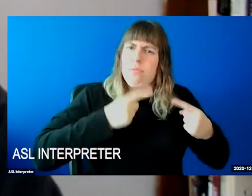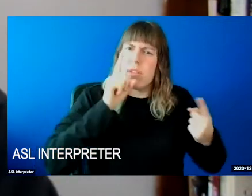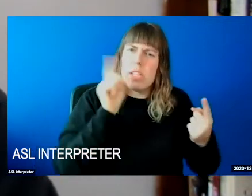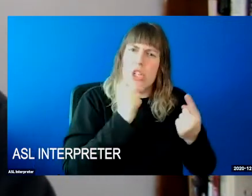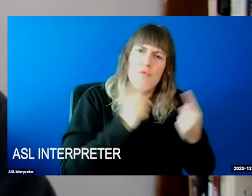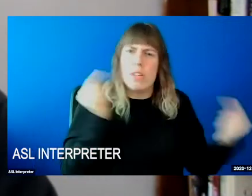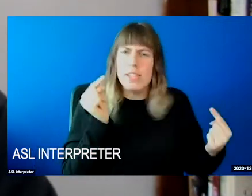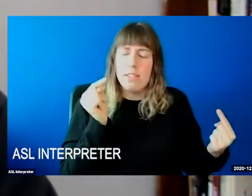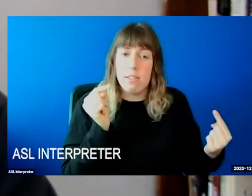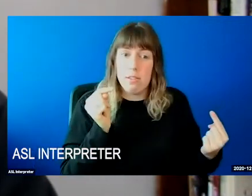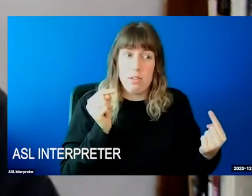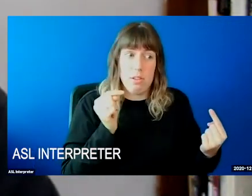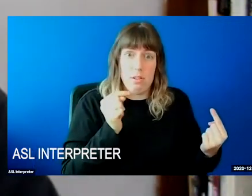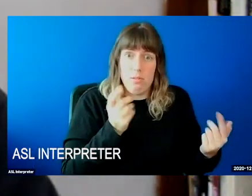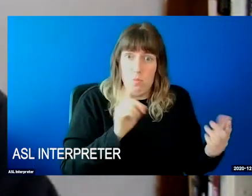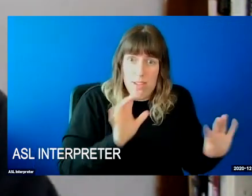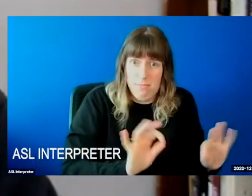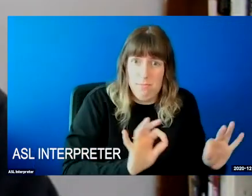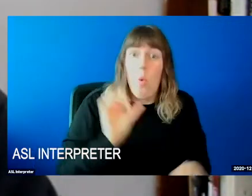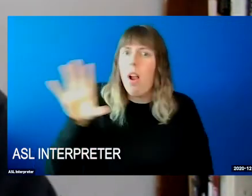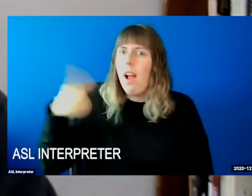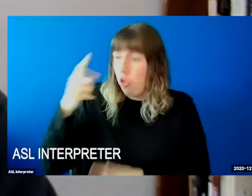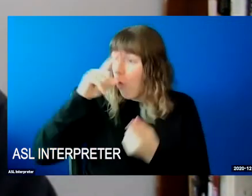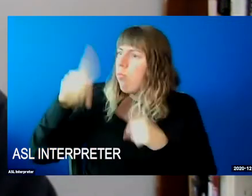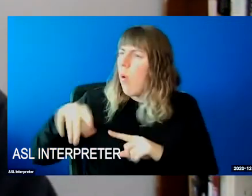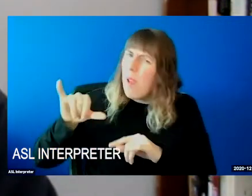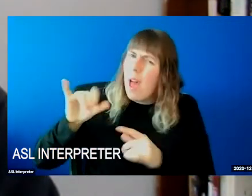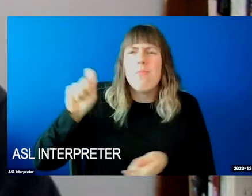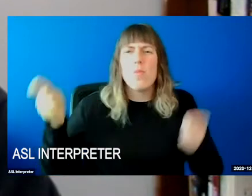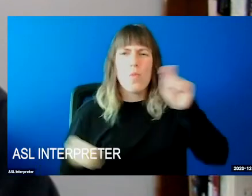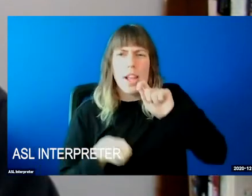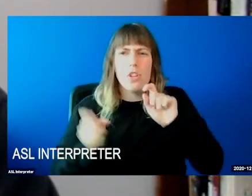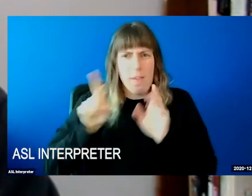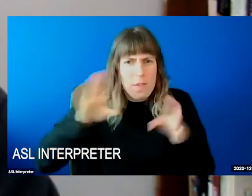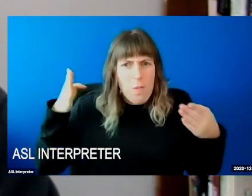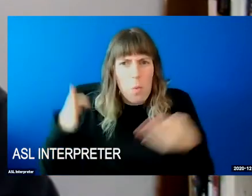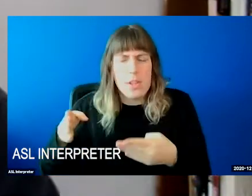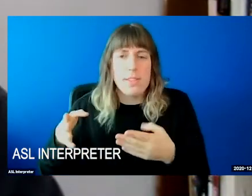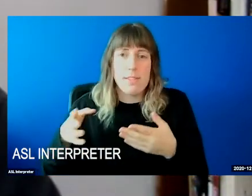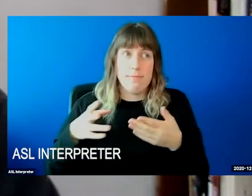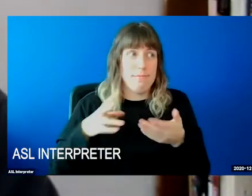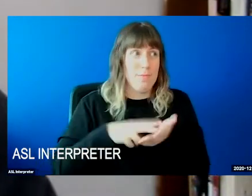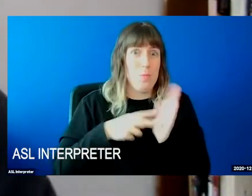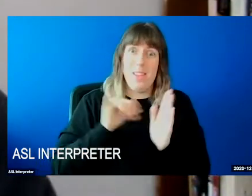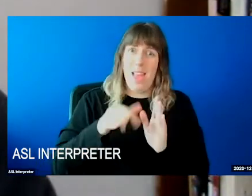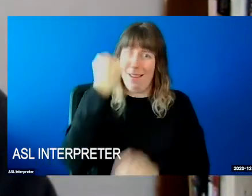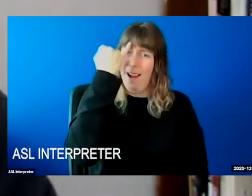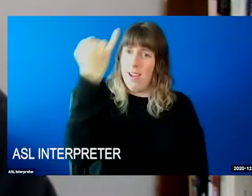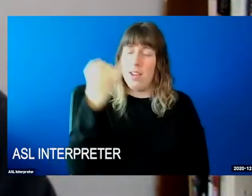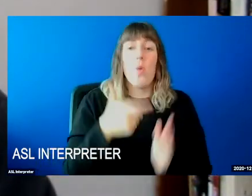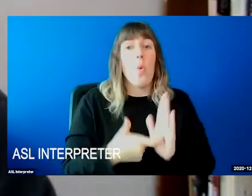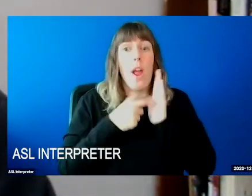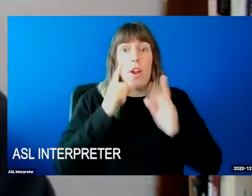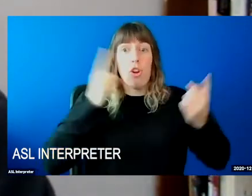this thing we weren't paying attention to, now that's a real thing we have to focus on. So the idea that we can't do anything until we agree, for